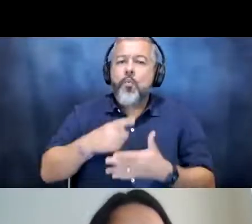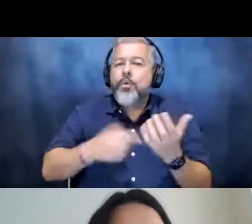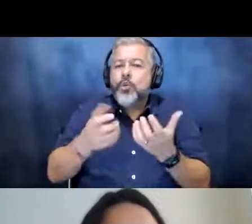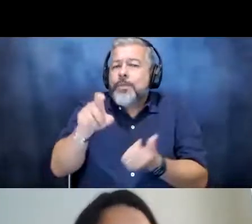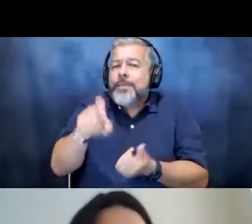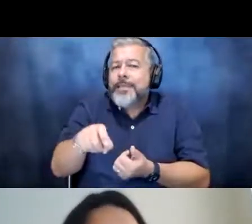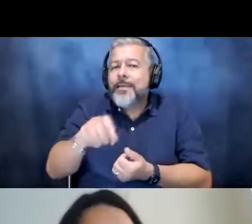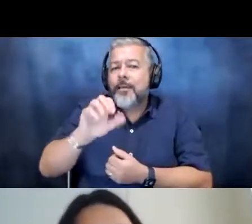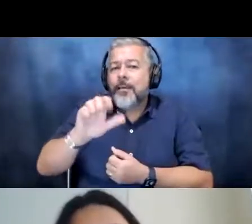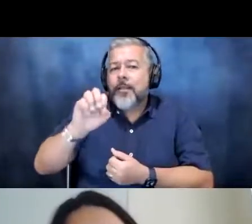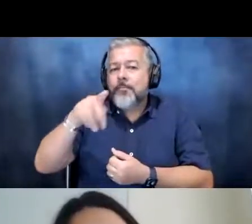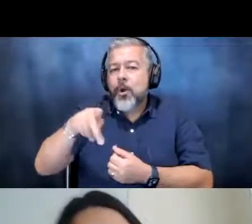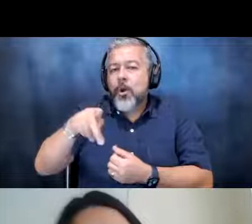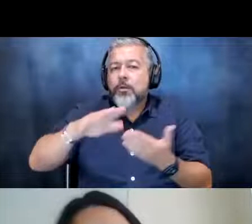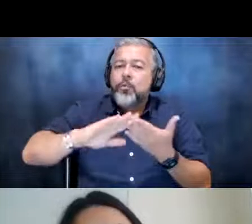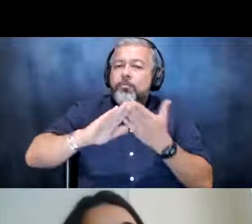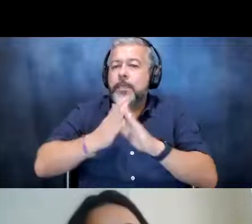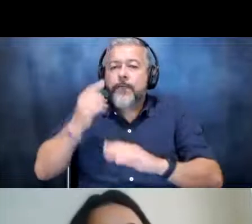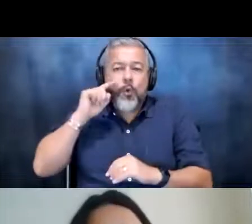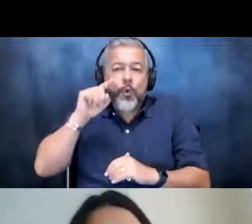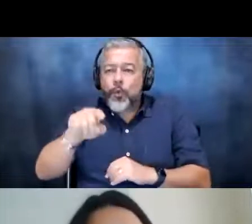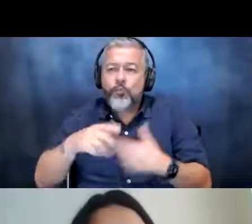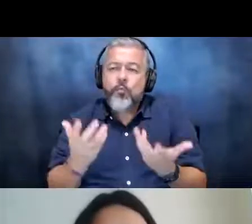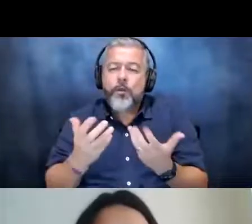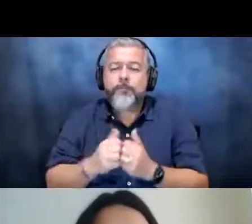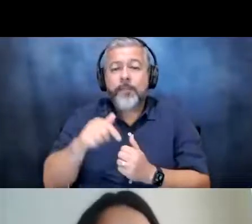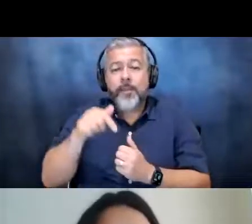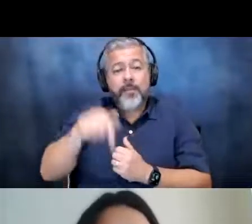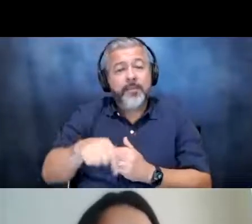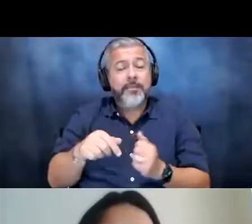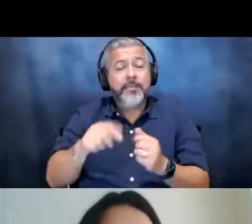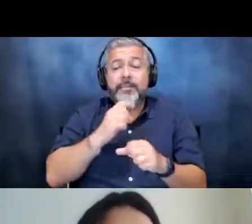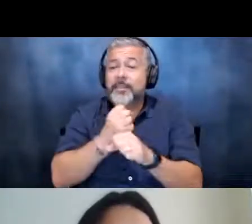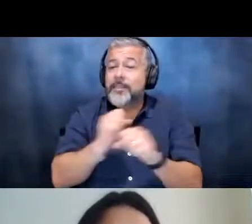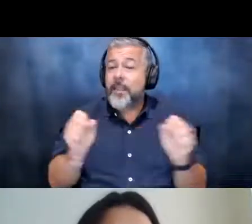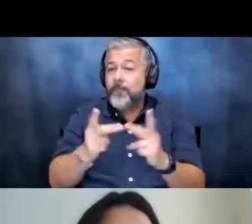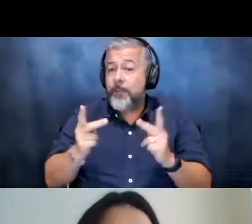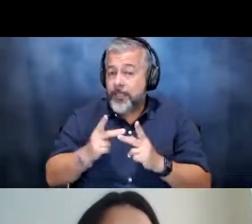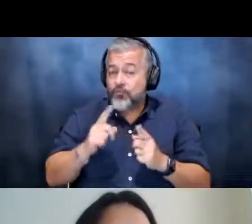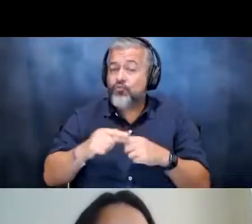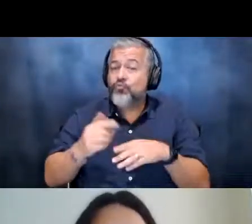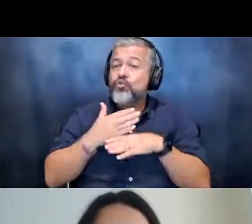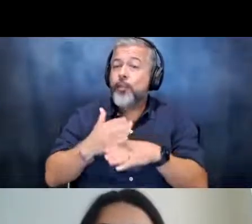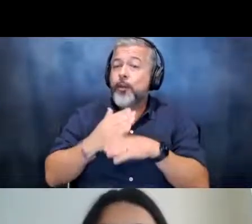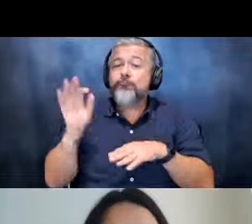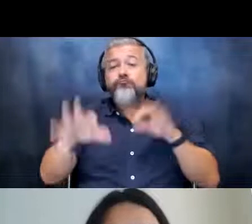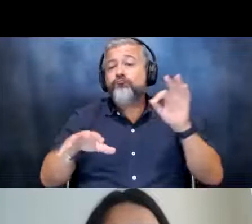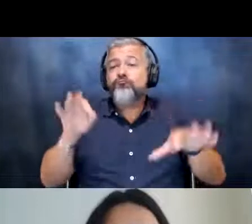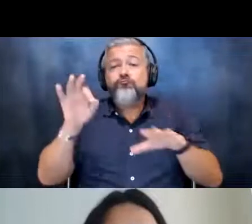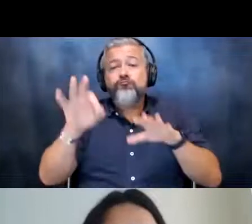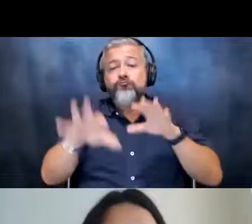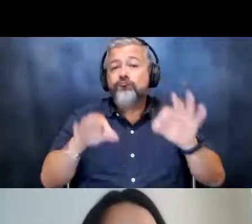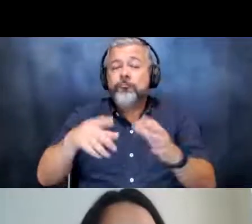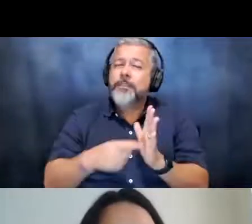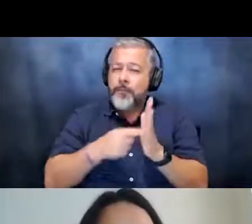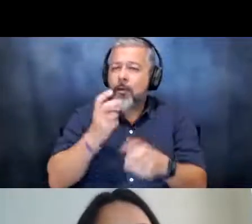So your responses here, again, this is a safe space to share this information. Sometimes it's difficult to understand